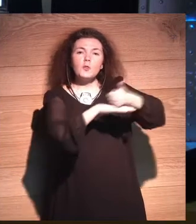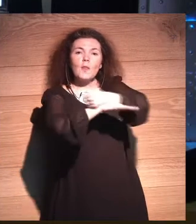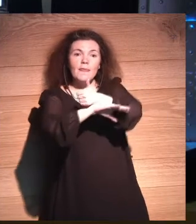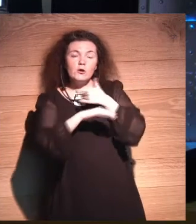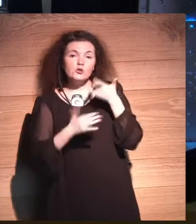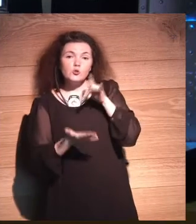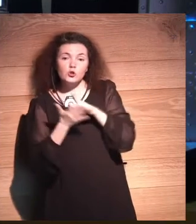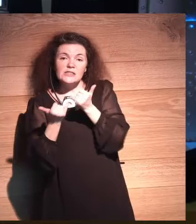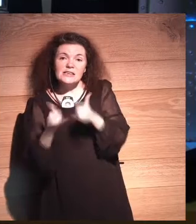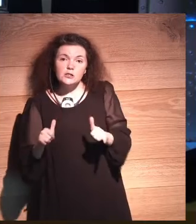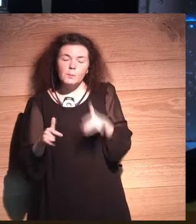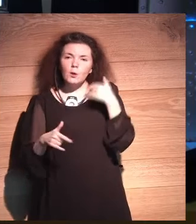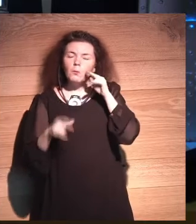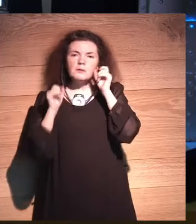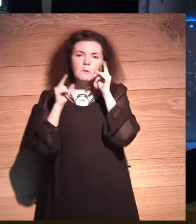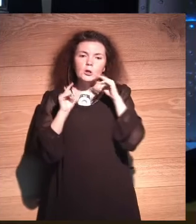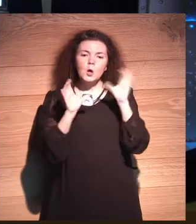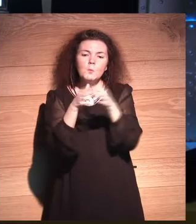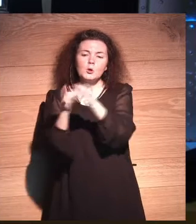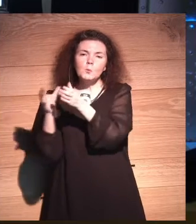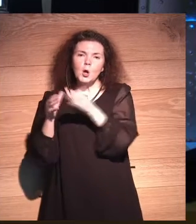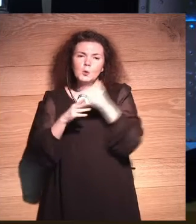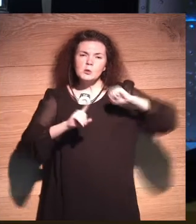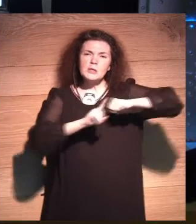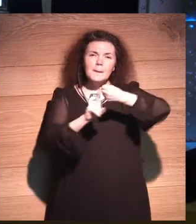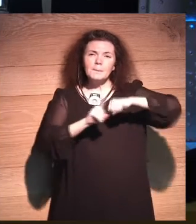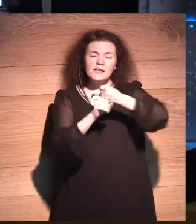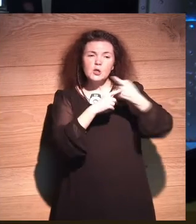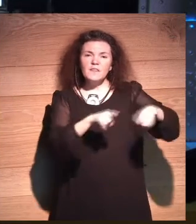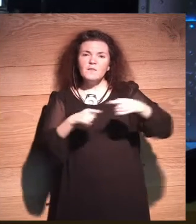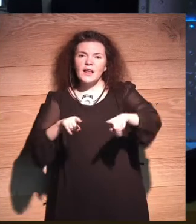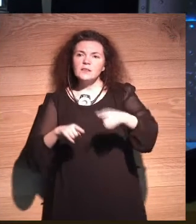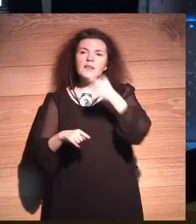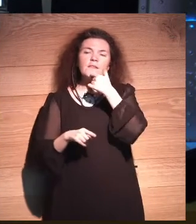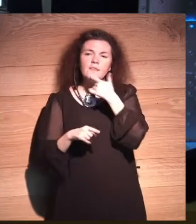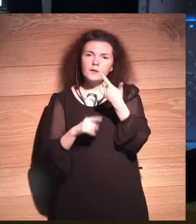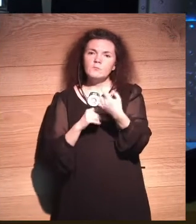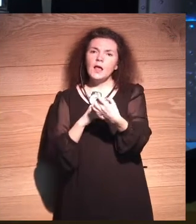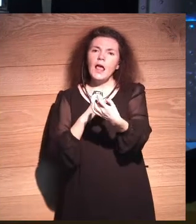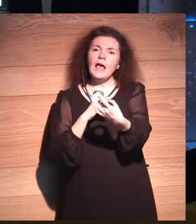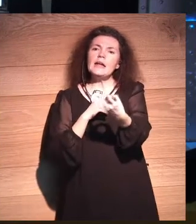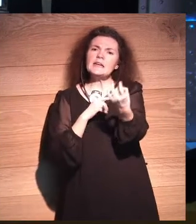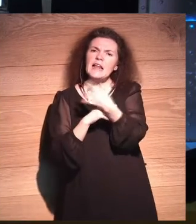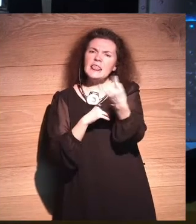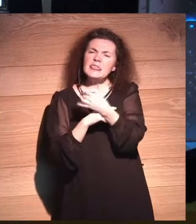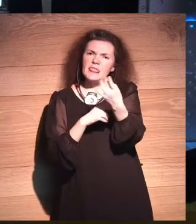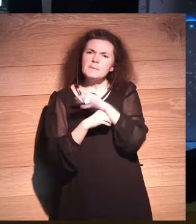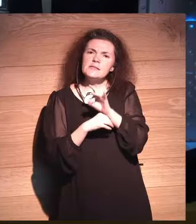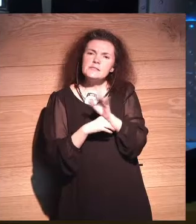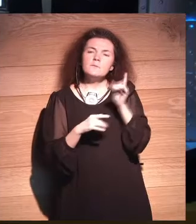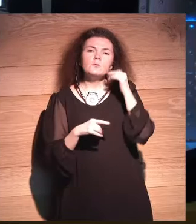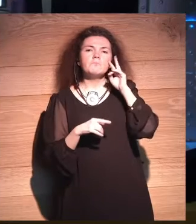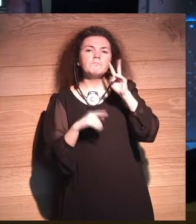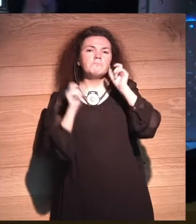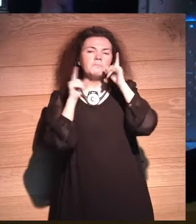giving them, what citizen representatives are giving them are more emails, there's a real disjuncture in the way that we're thinking